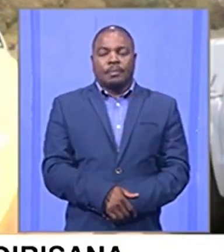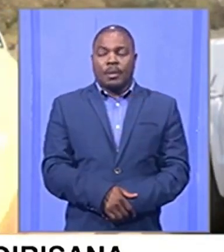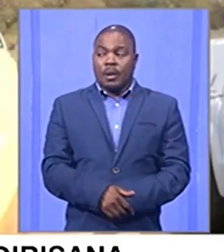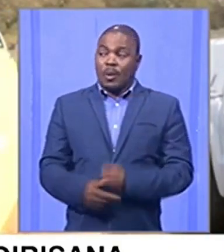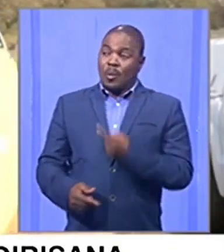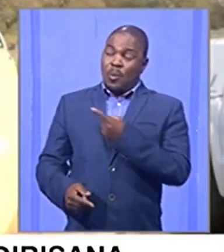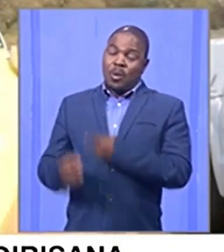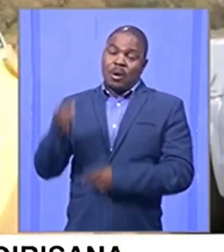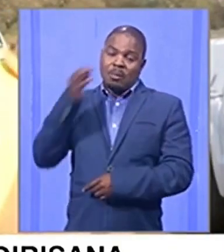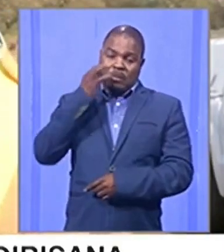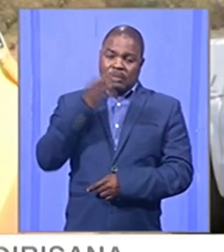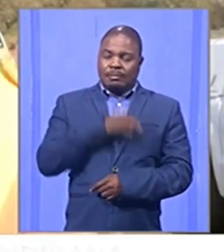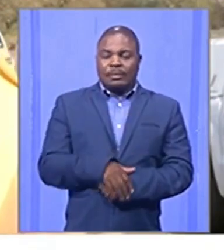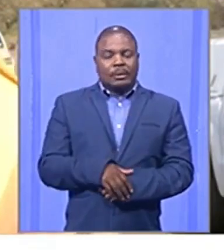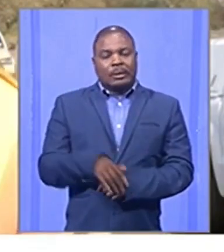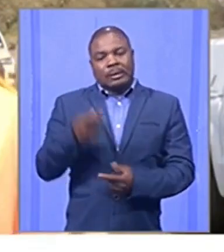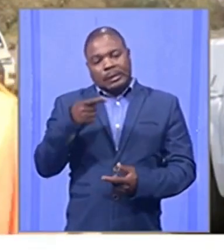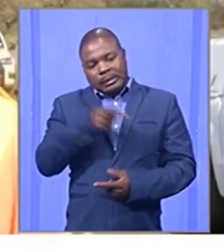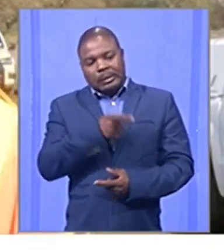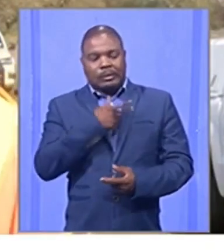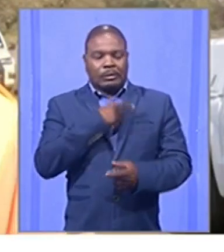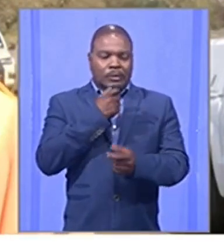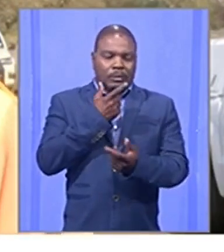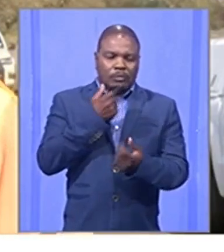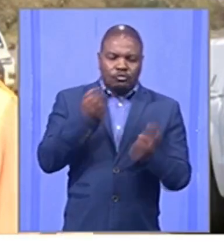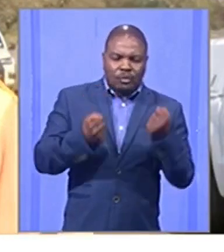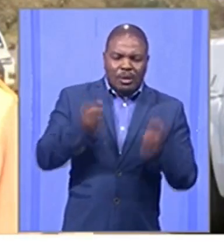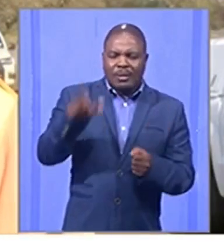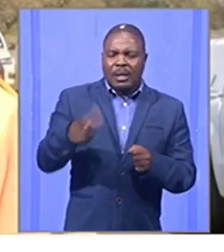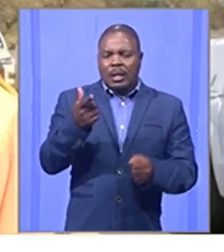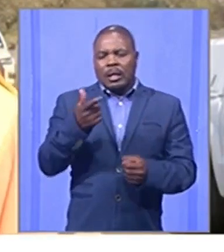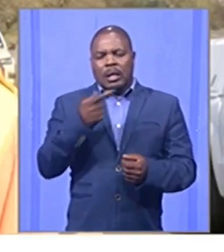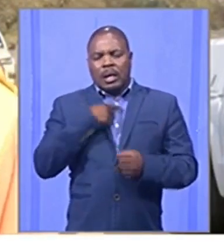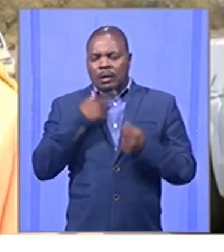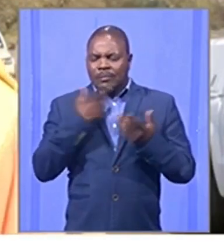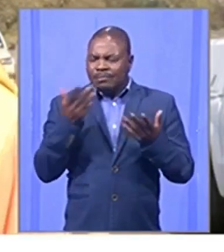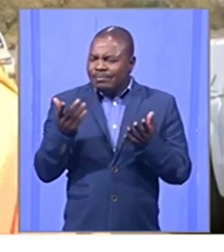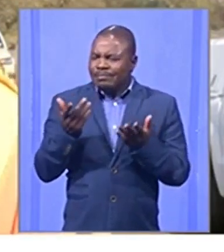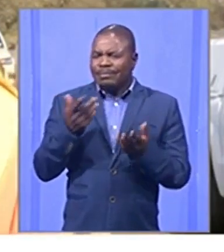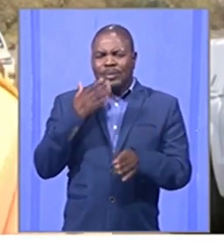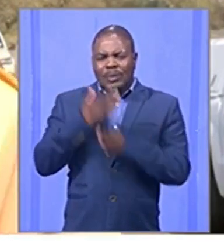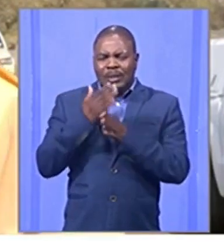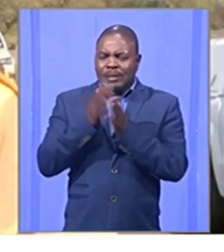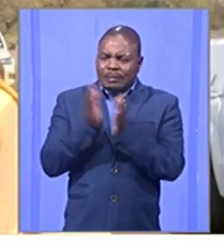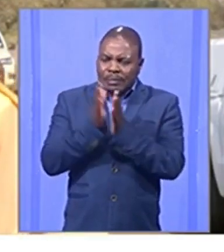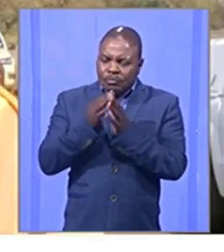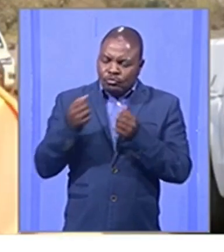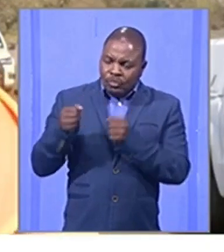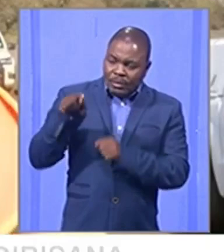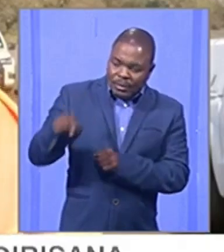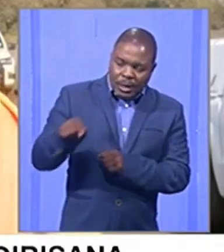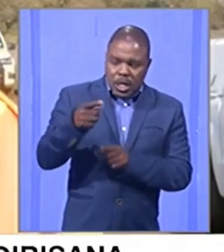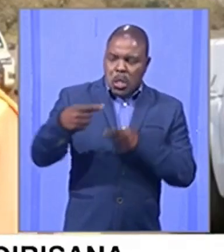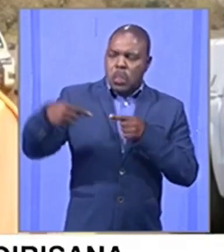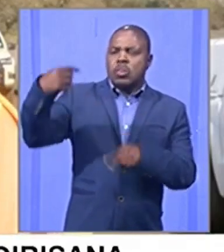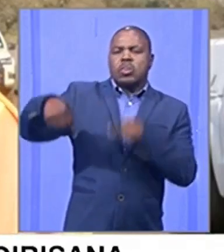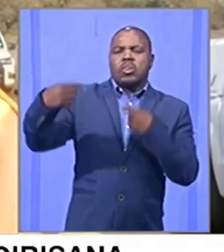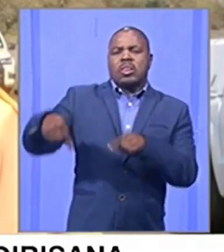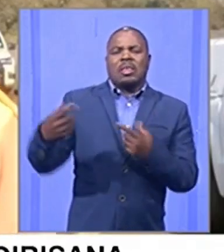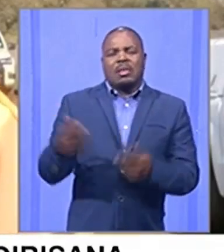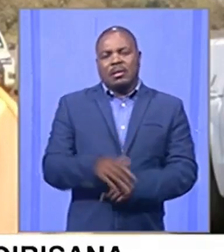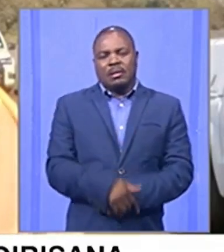Bakgweetsi ba re dirisa ka thata ba tlala ka mmila fa re ba bontsha gore ba kgweetse kae ba re lwantsha.